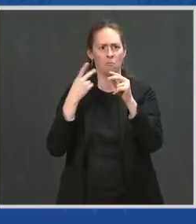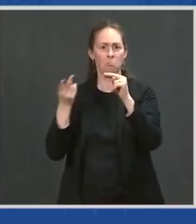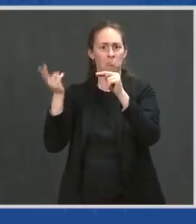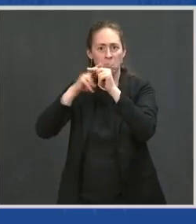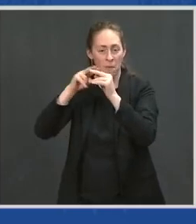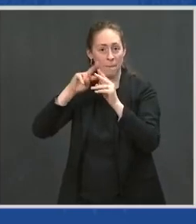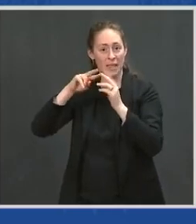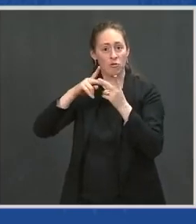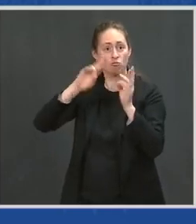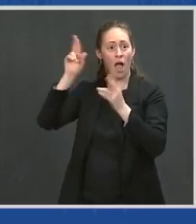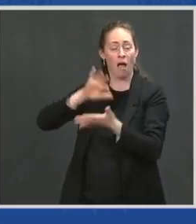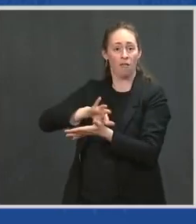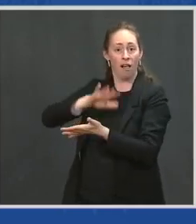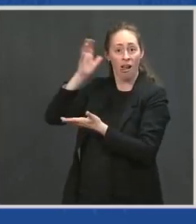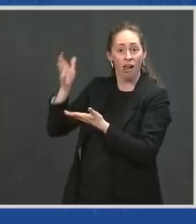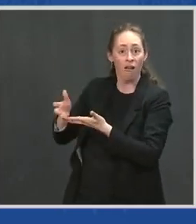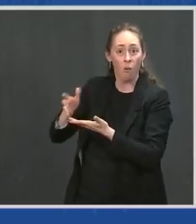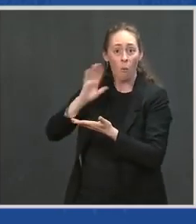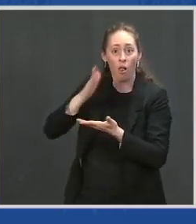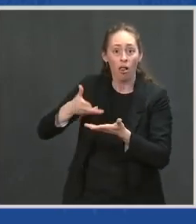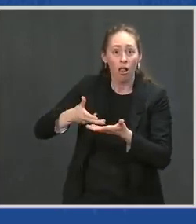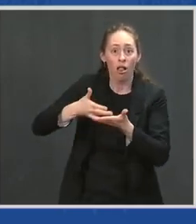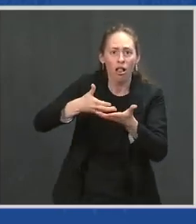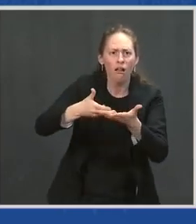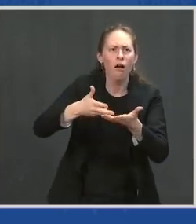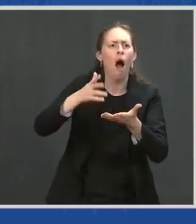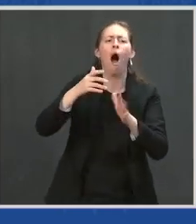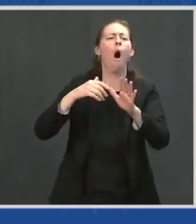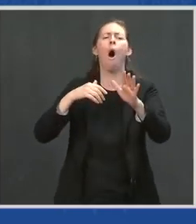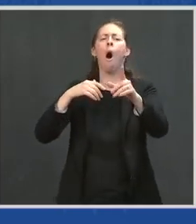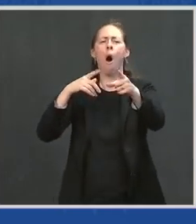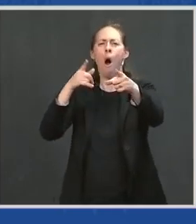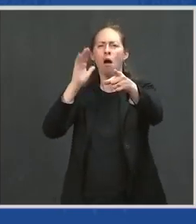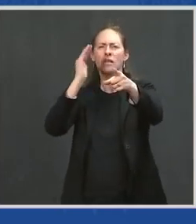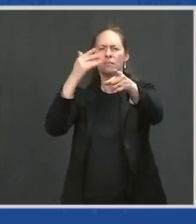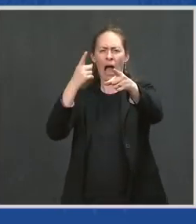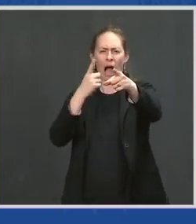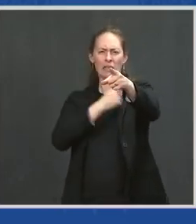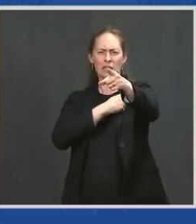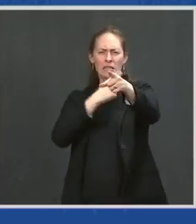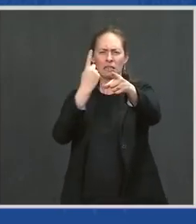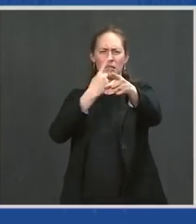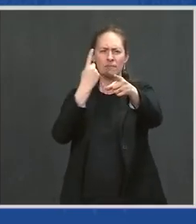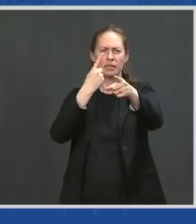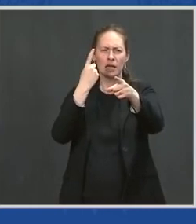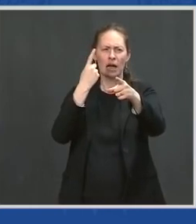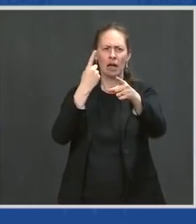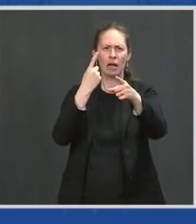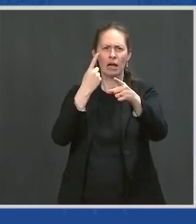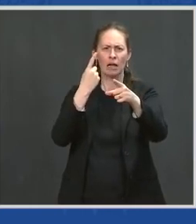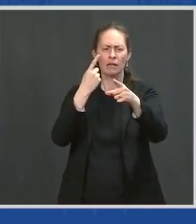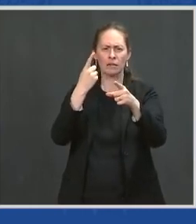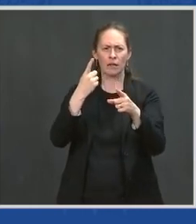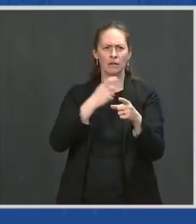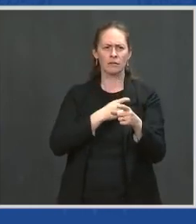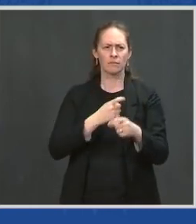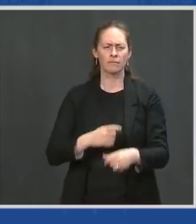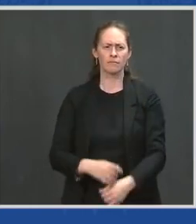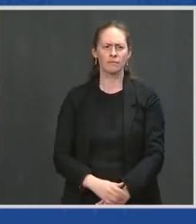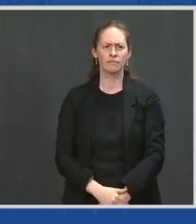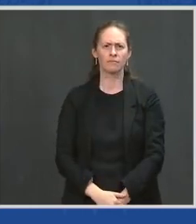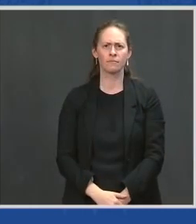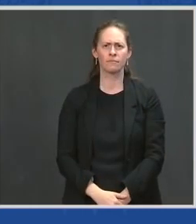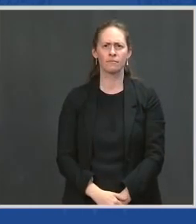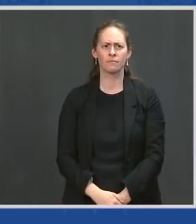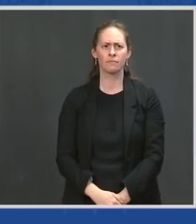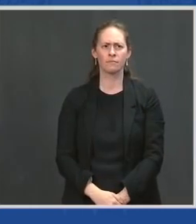yet, but and you asked about what about abroad, helping abroad? We're in the